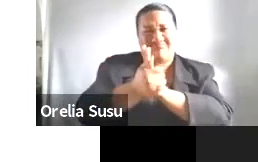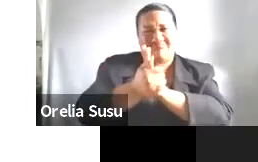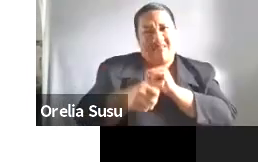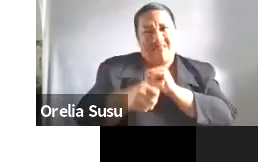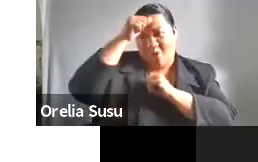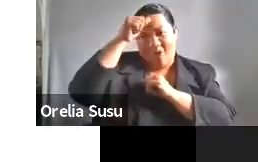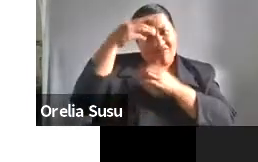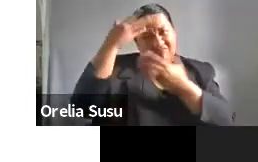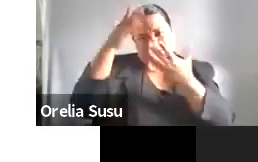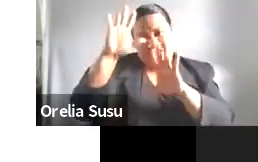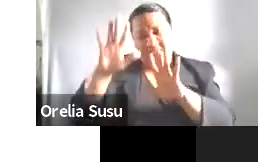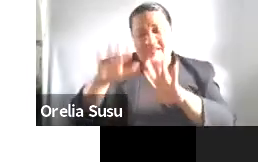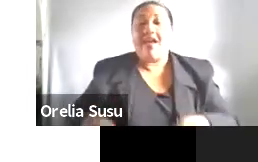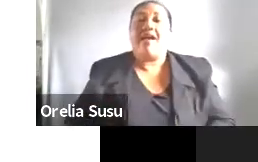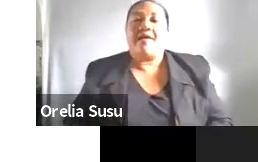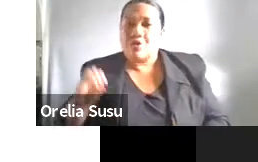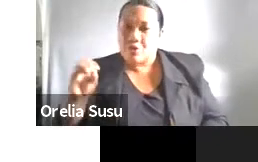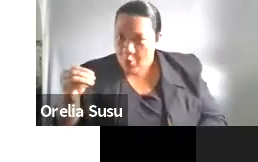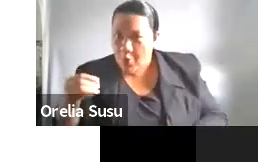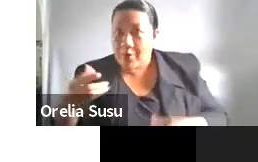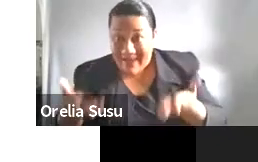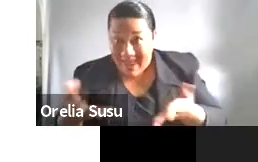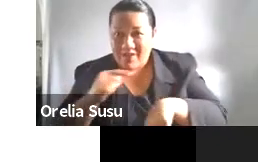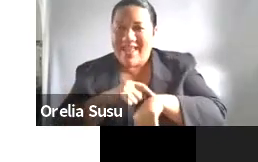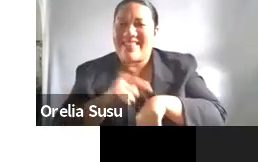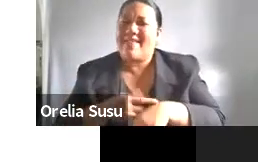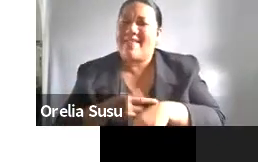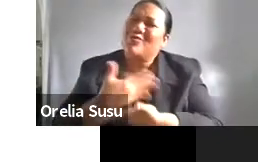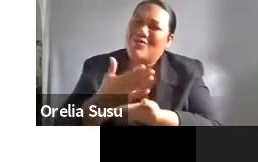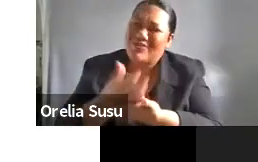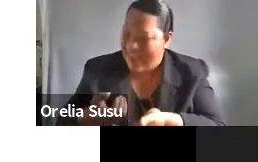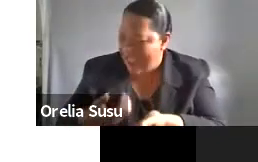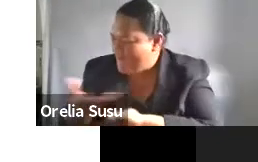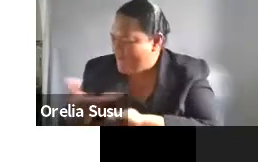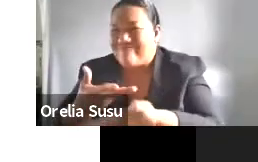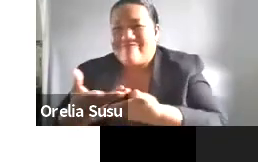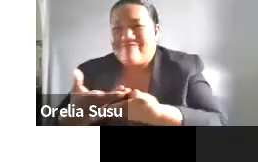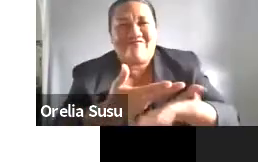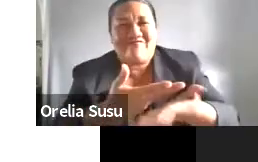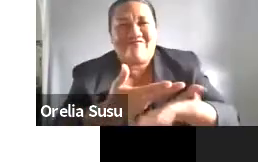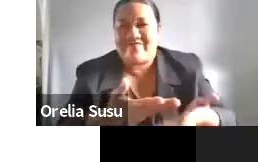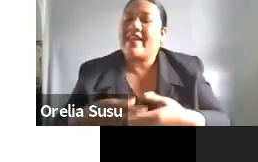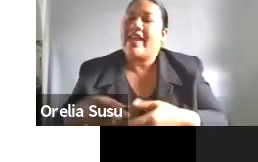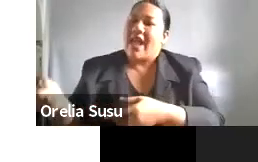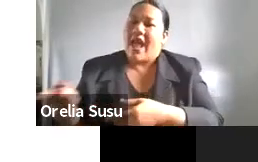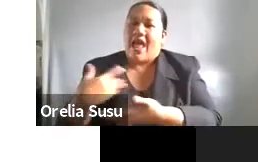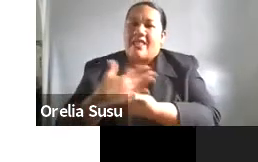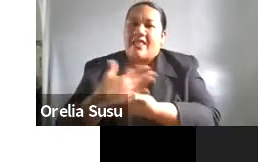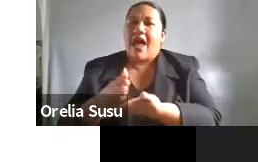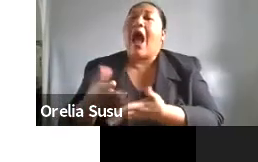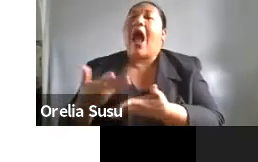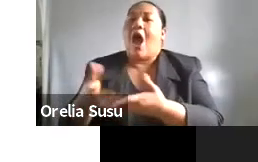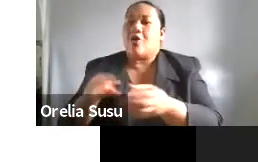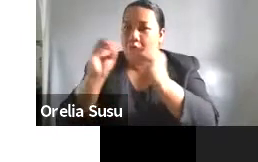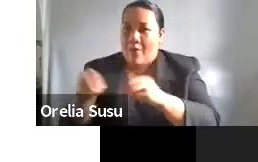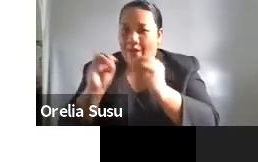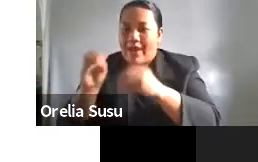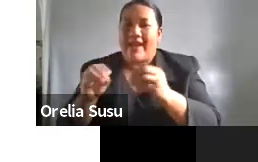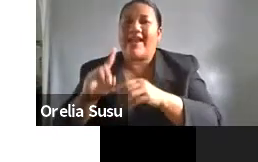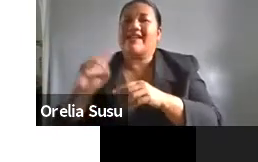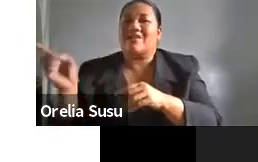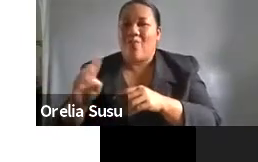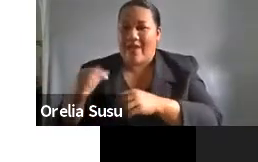and share with other women and other network is this 10 tips of grassroots organizing. We have